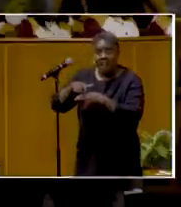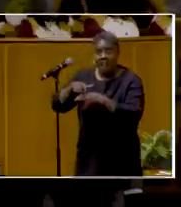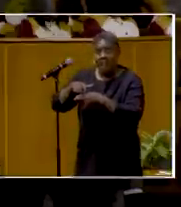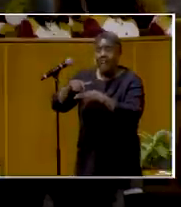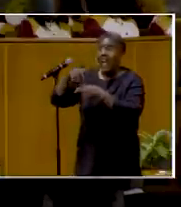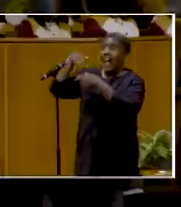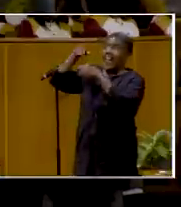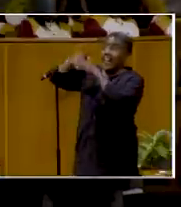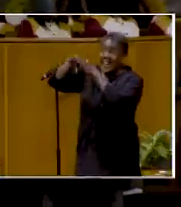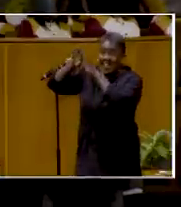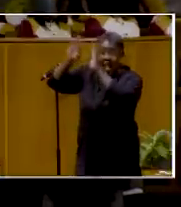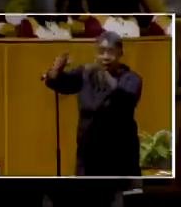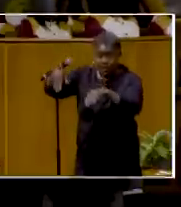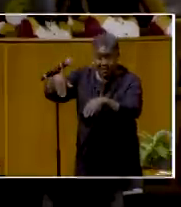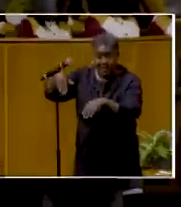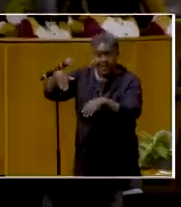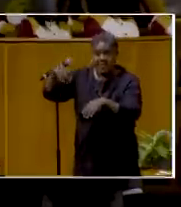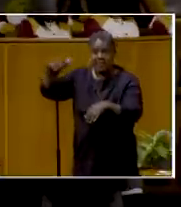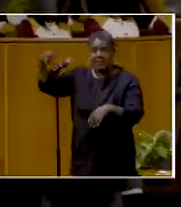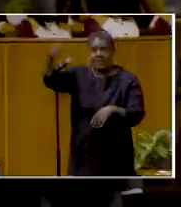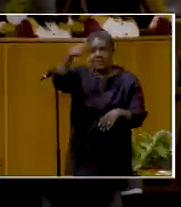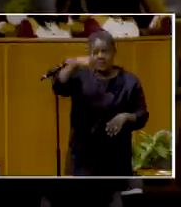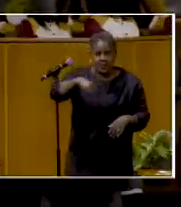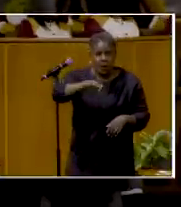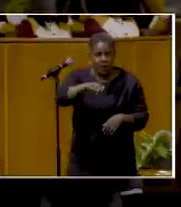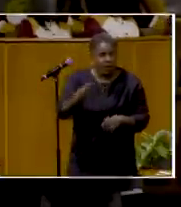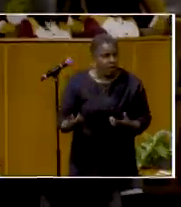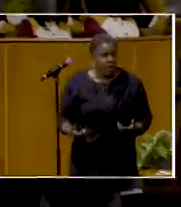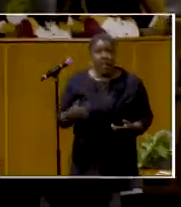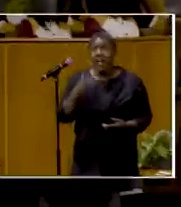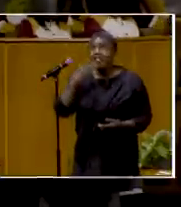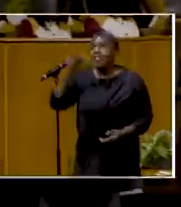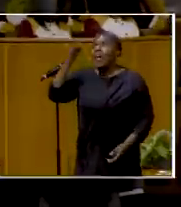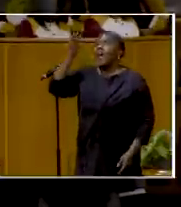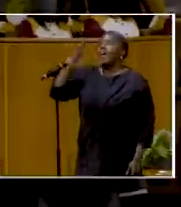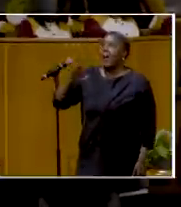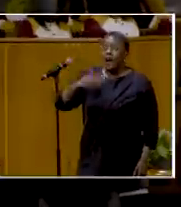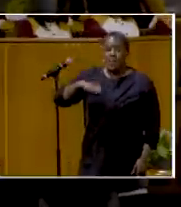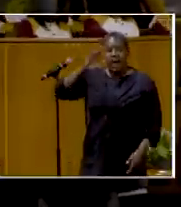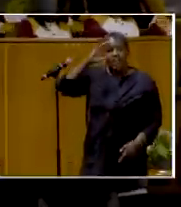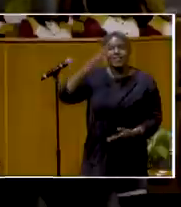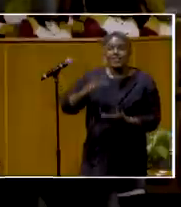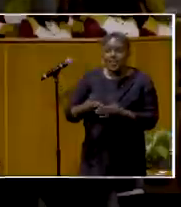house. Thank God the boy's got enough sense